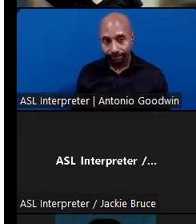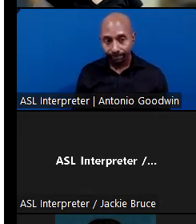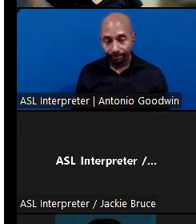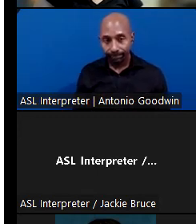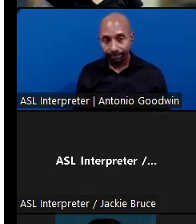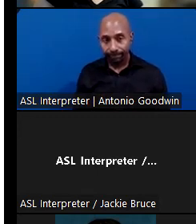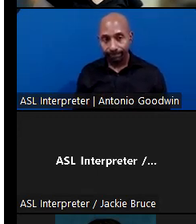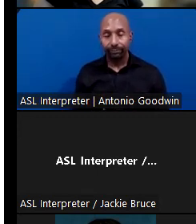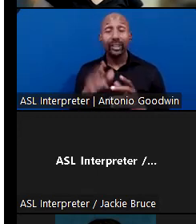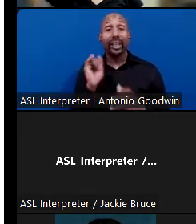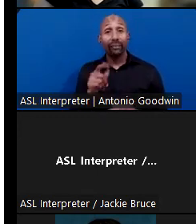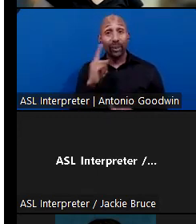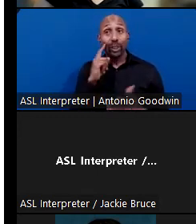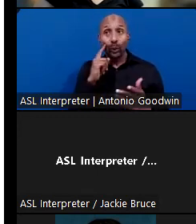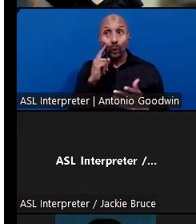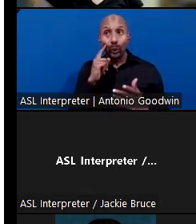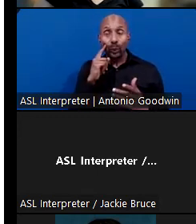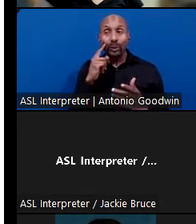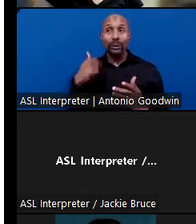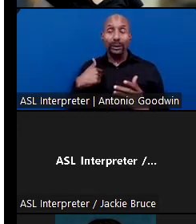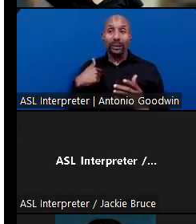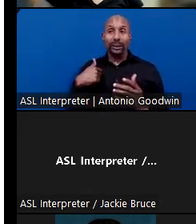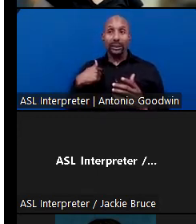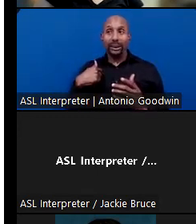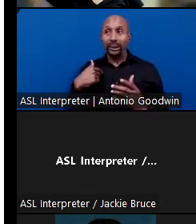think you've been exposed, you definitely would want to contact